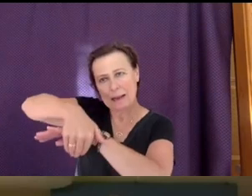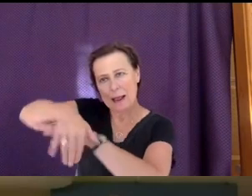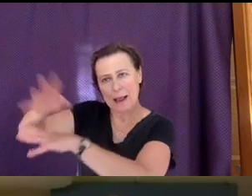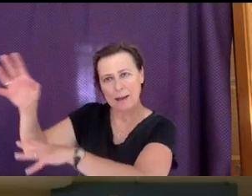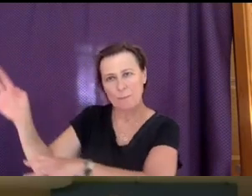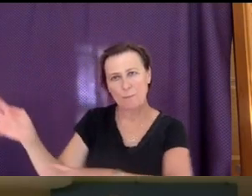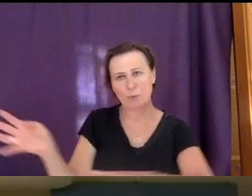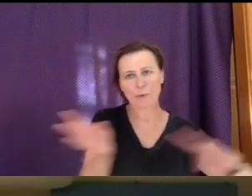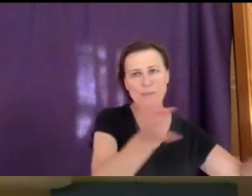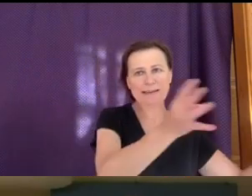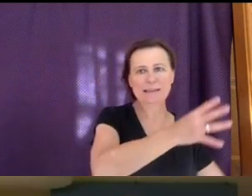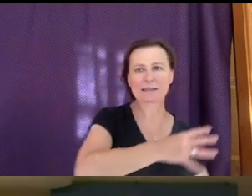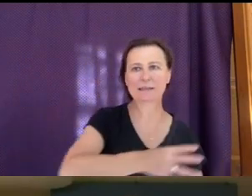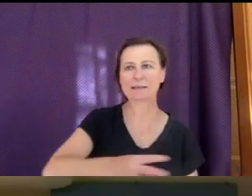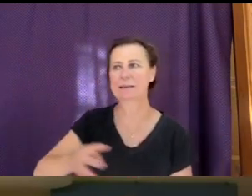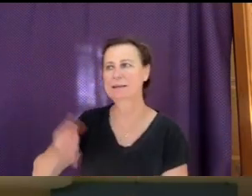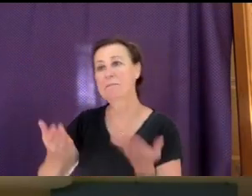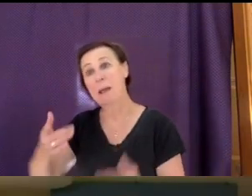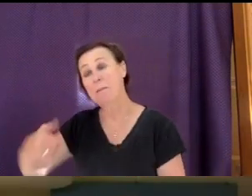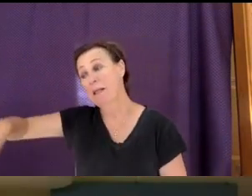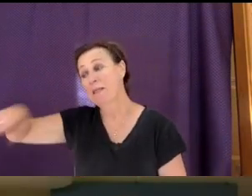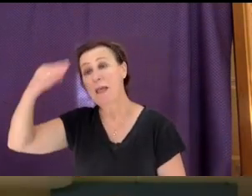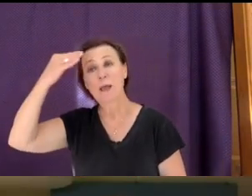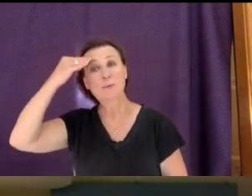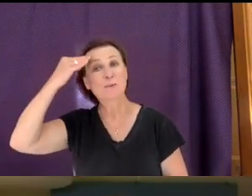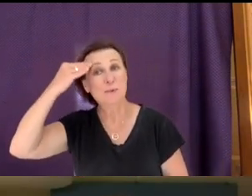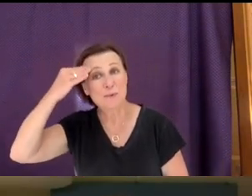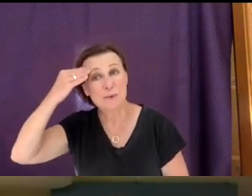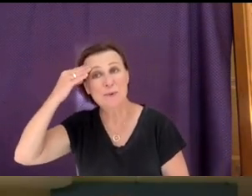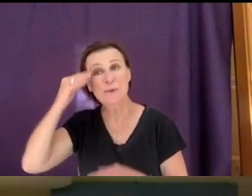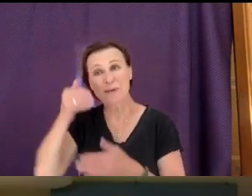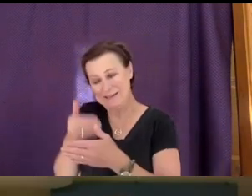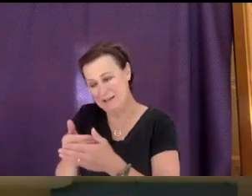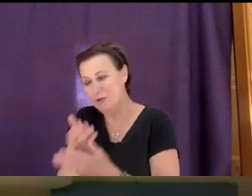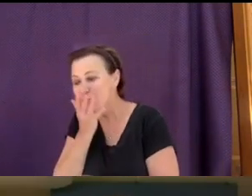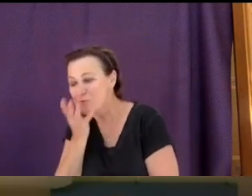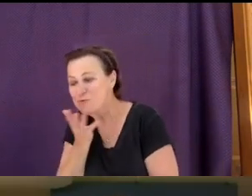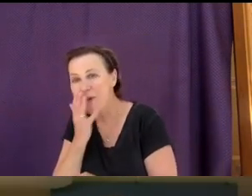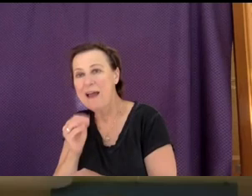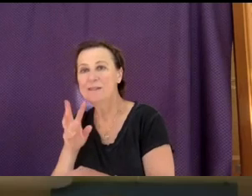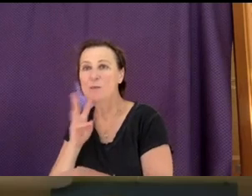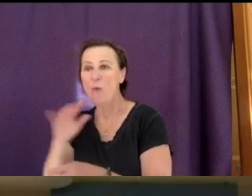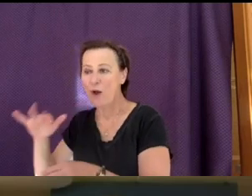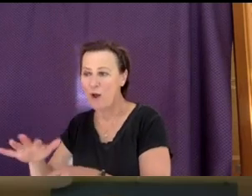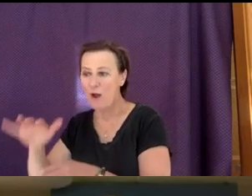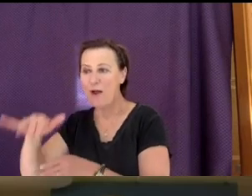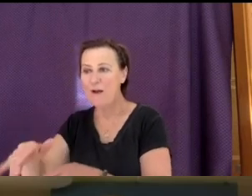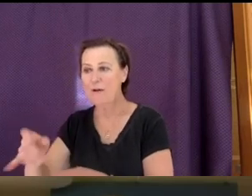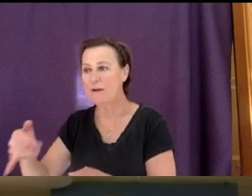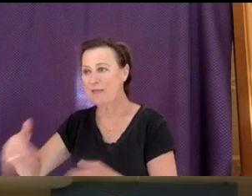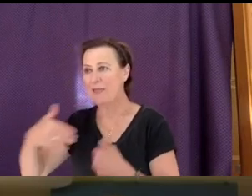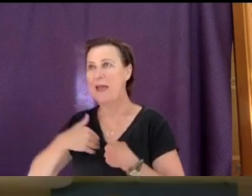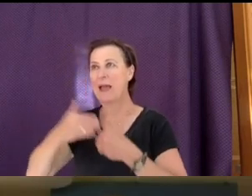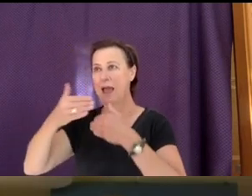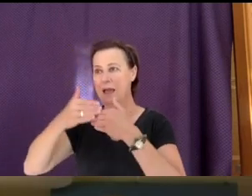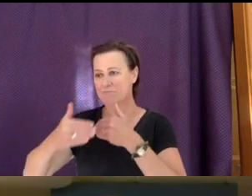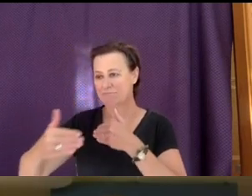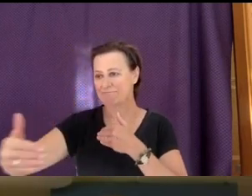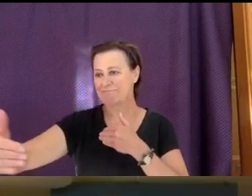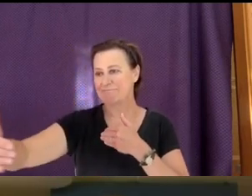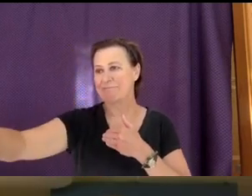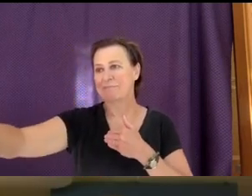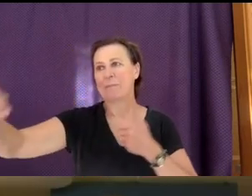Perhaps they knew there in the grass by the chill waters that they had before them an immense journey.